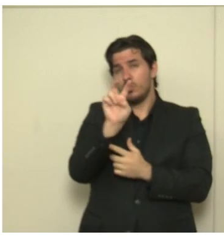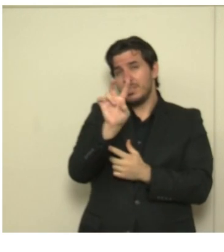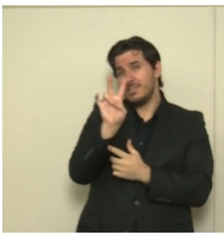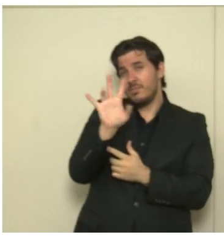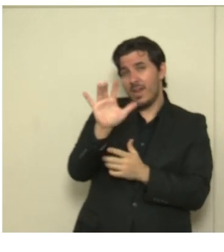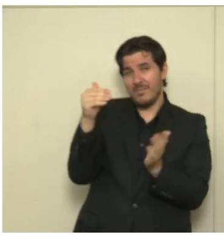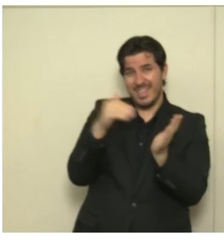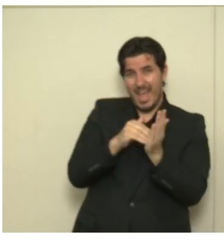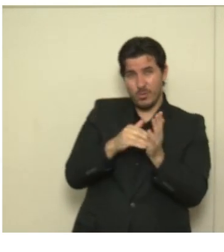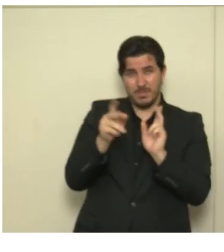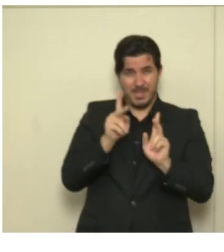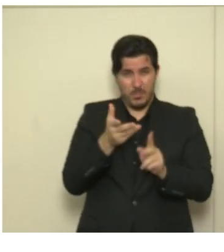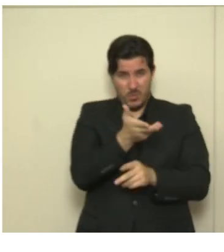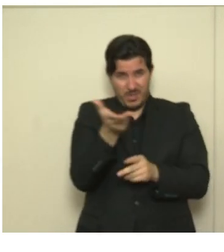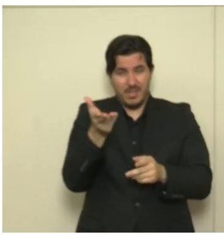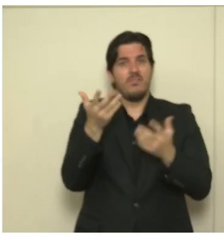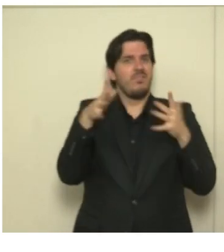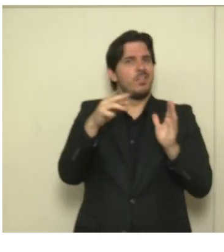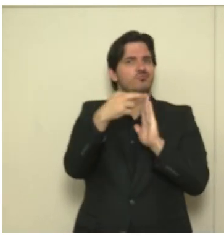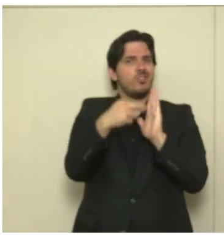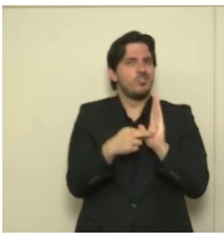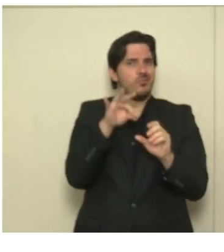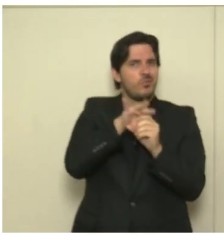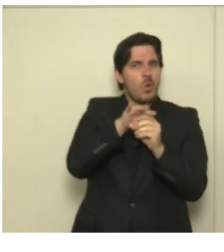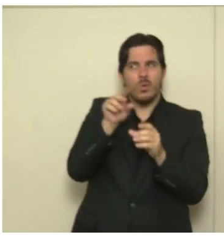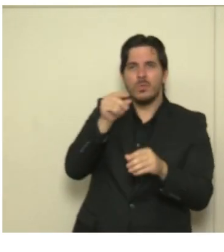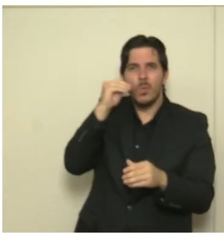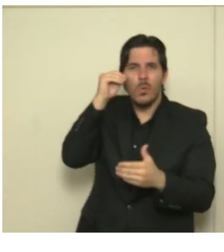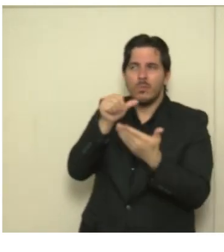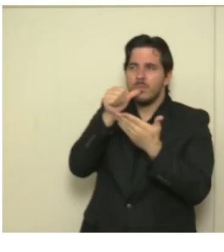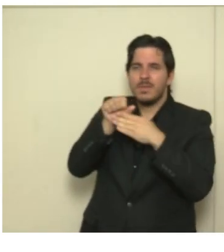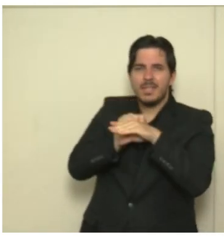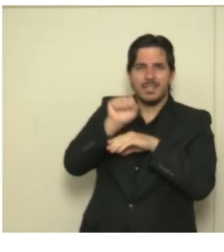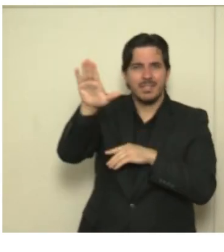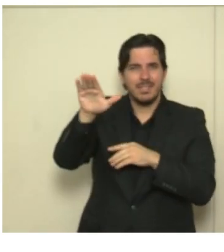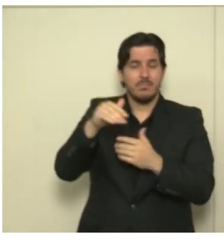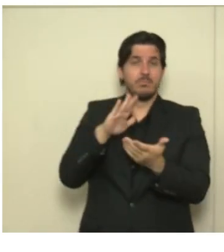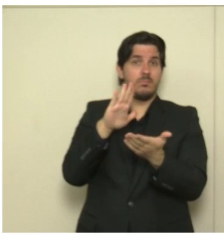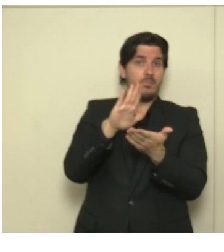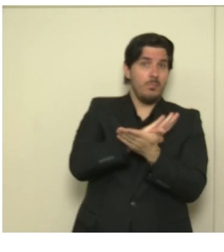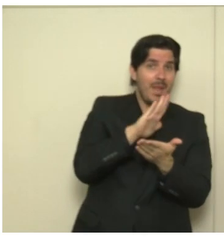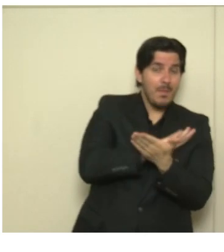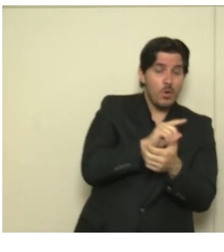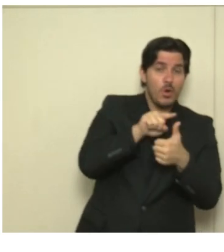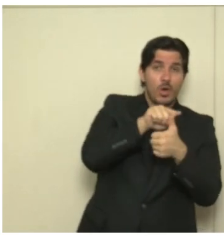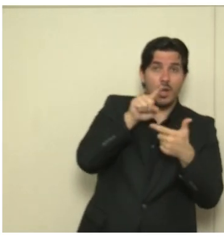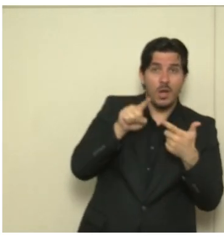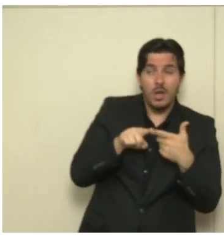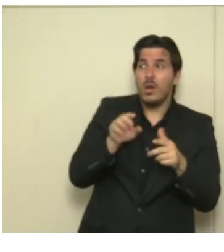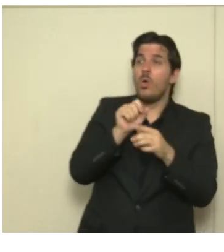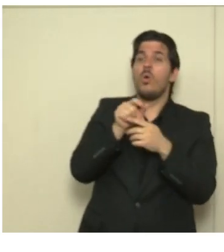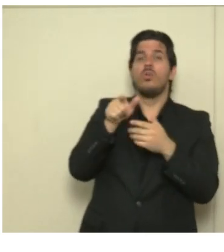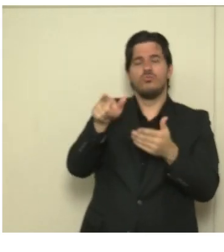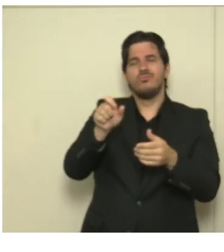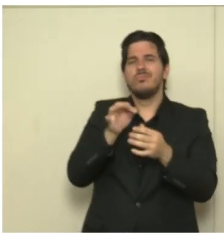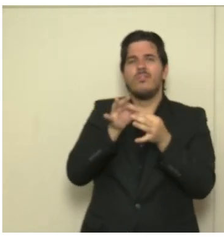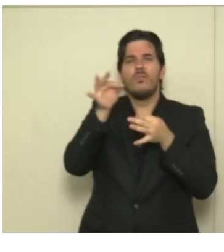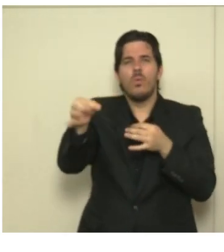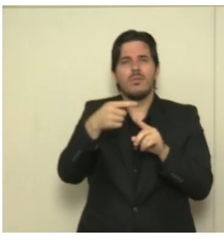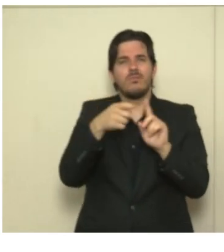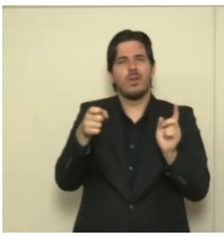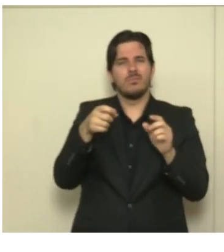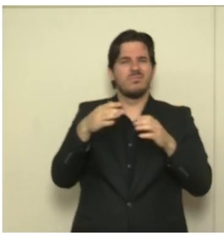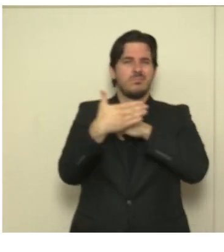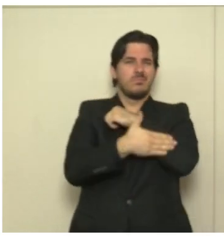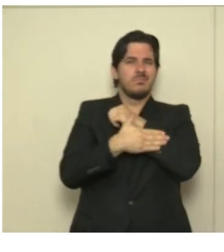have, either using our online system or with a paper form mailed to your county clerk. And you may be wondering why you haven't gotten your